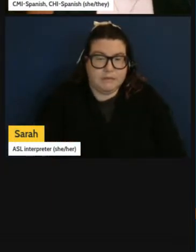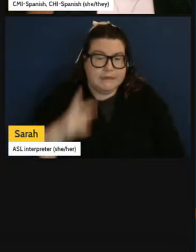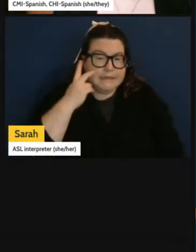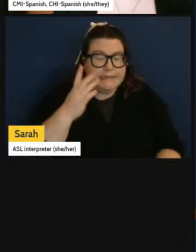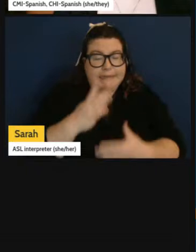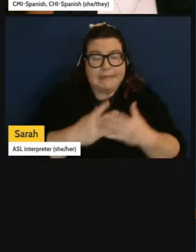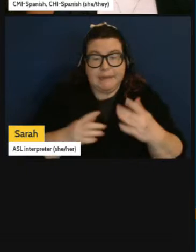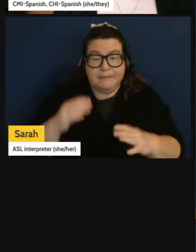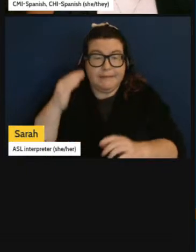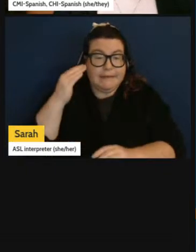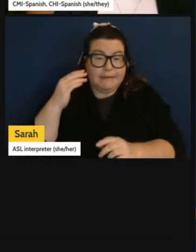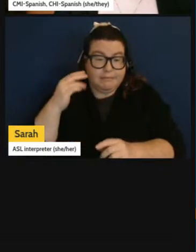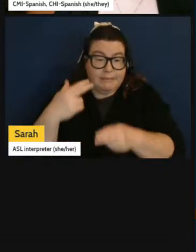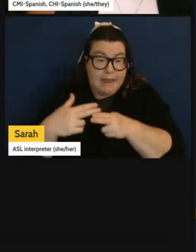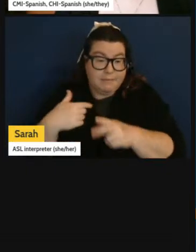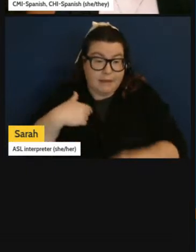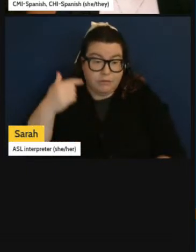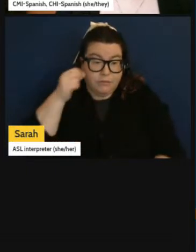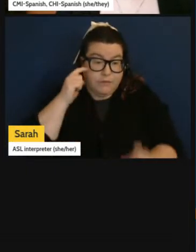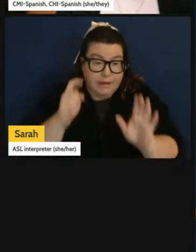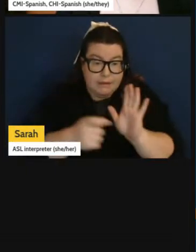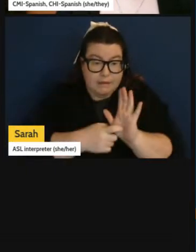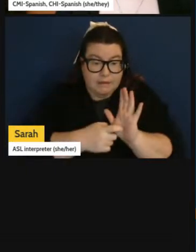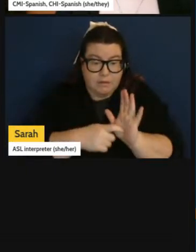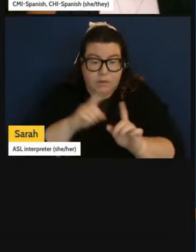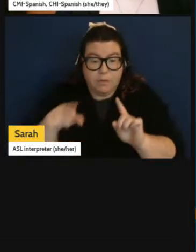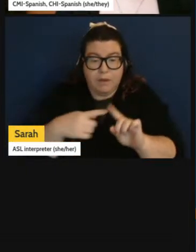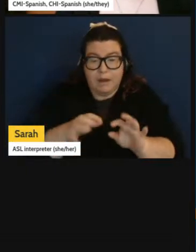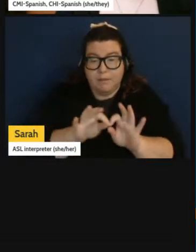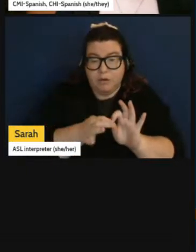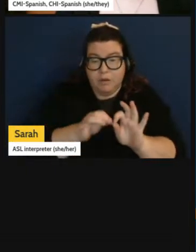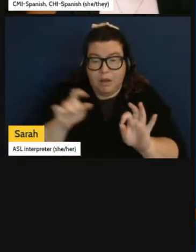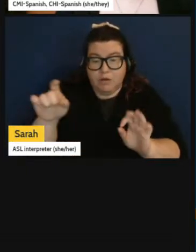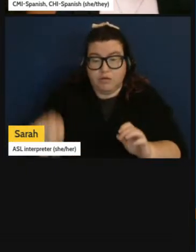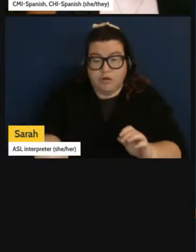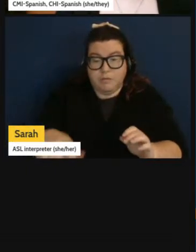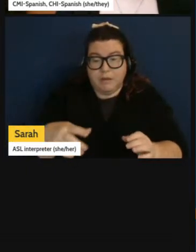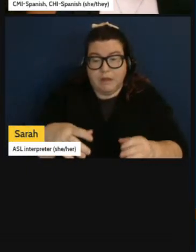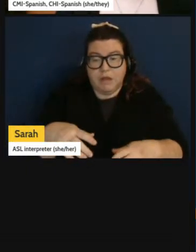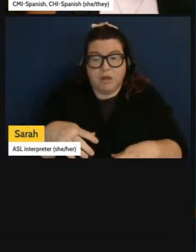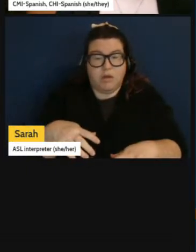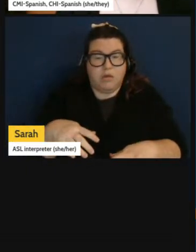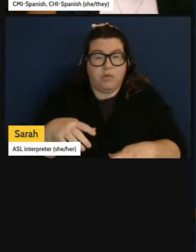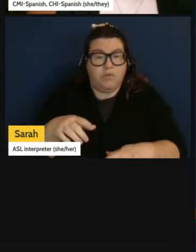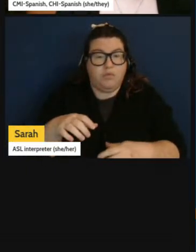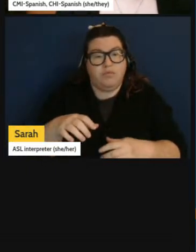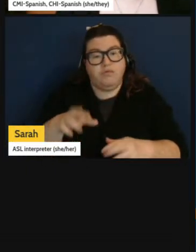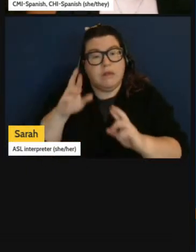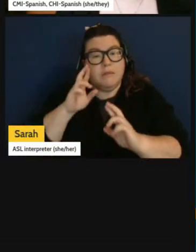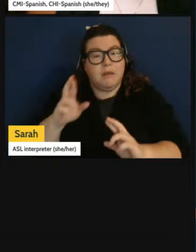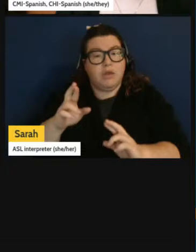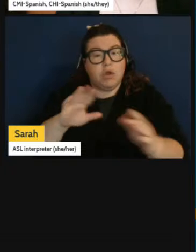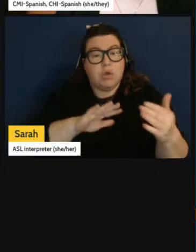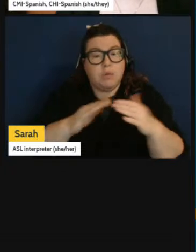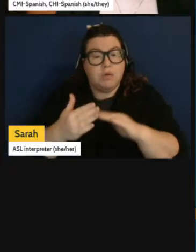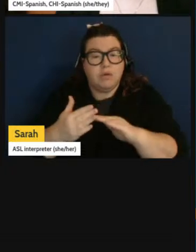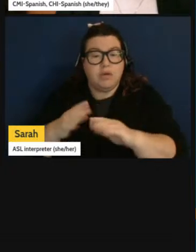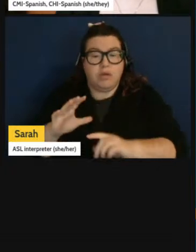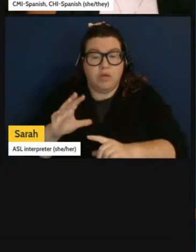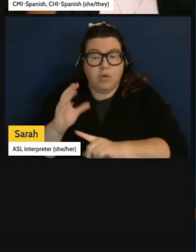names. When I'm interpreting, I should be respectful of individuals, their communities, and their